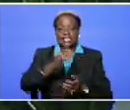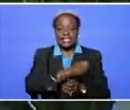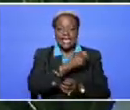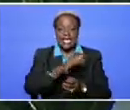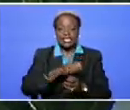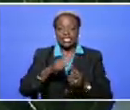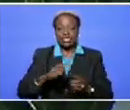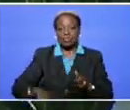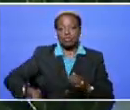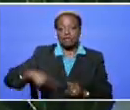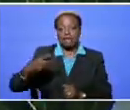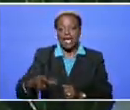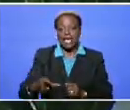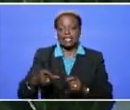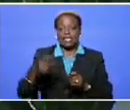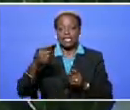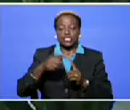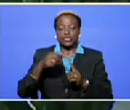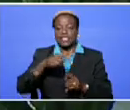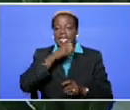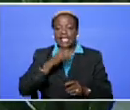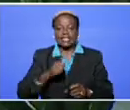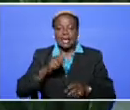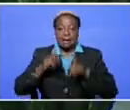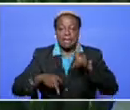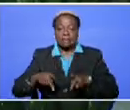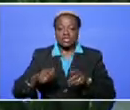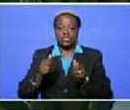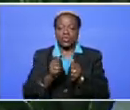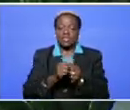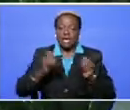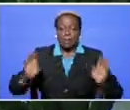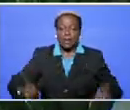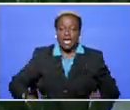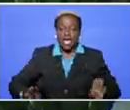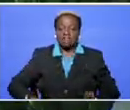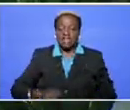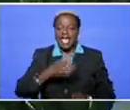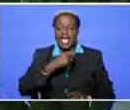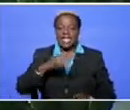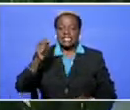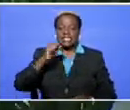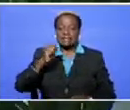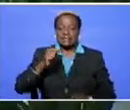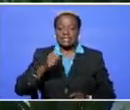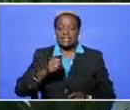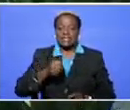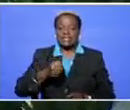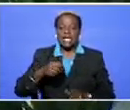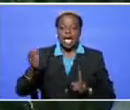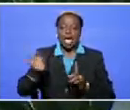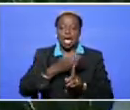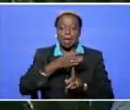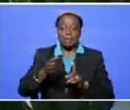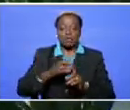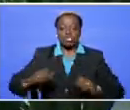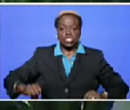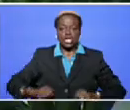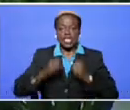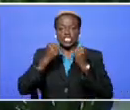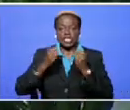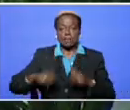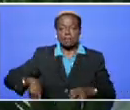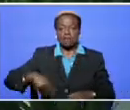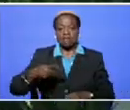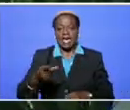elderly, persons with behavioral and substance abuse challenges, and provide them with